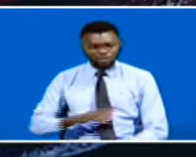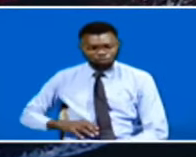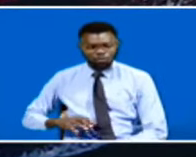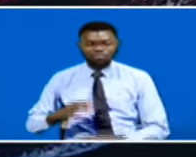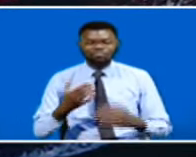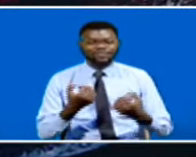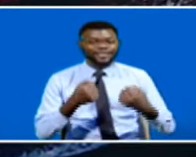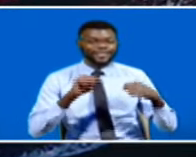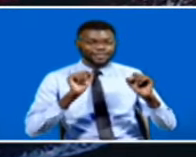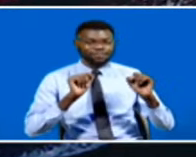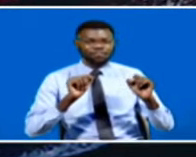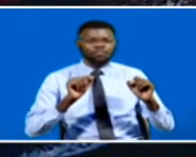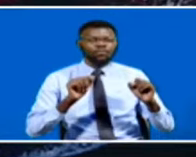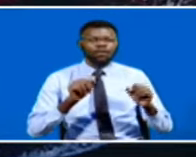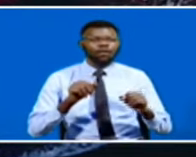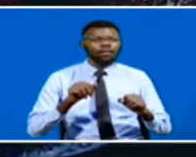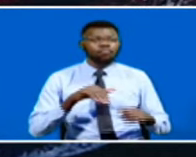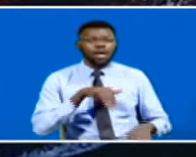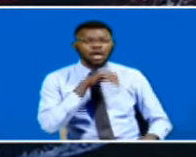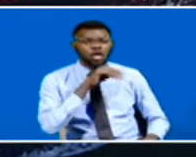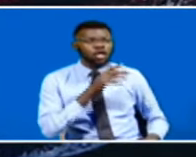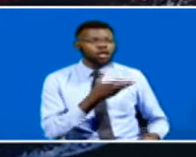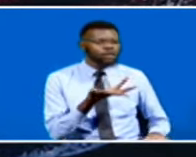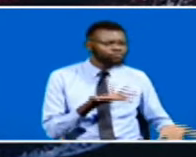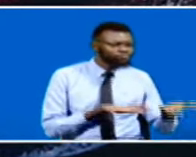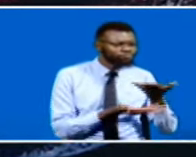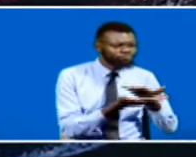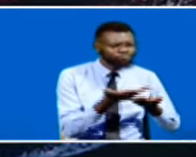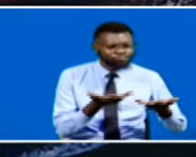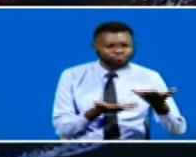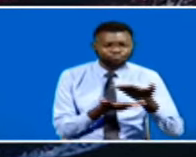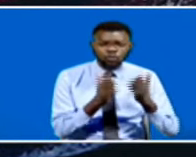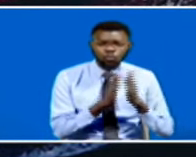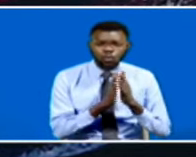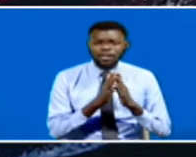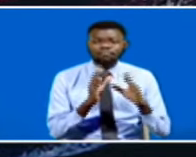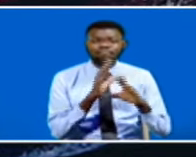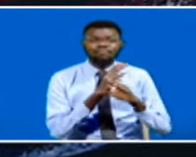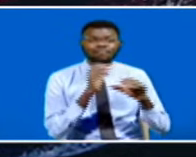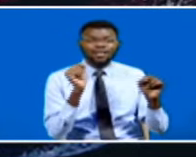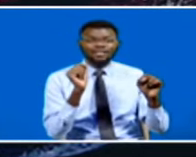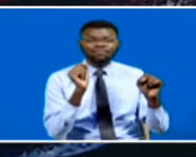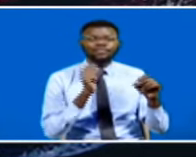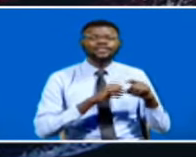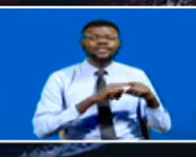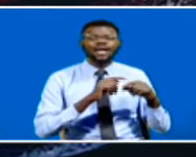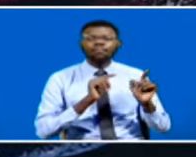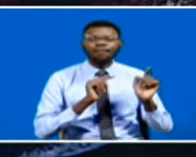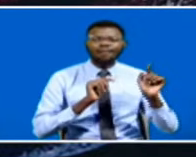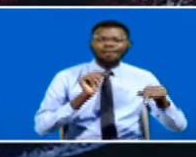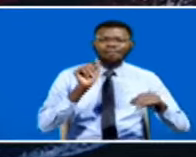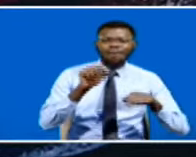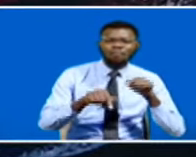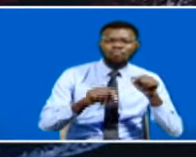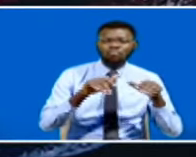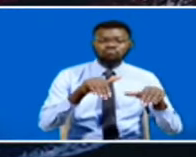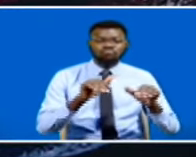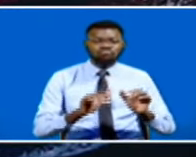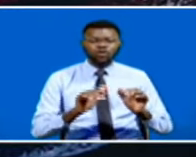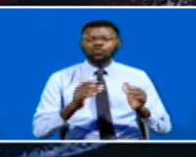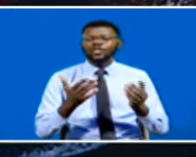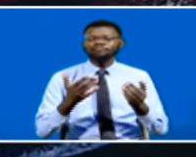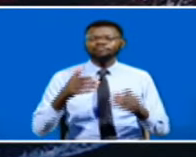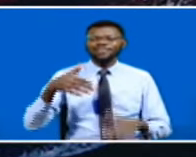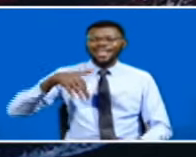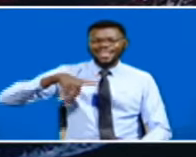with the former prime minister seen engaging sitting presidents who attended the burial of Namibian late president Hage